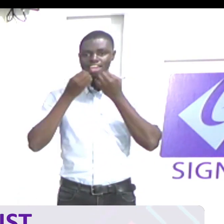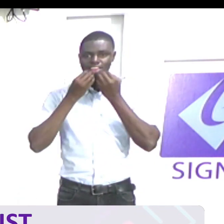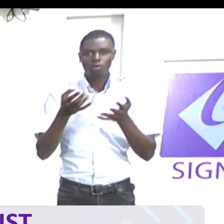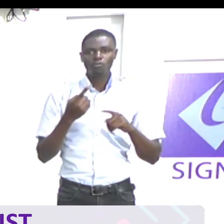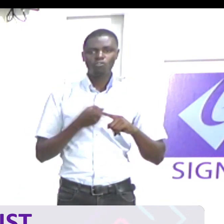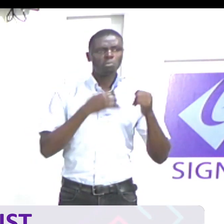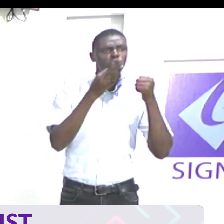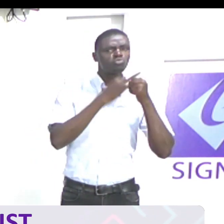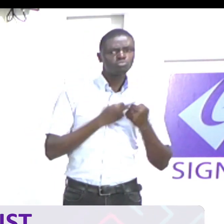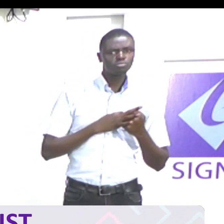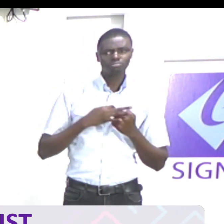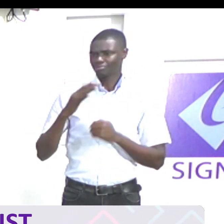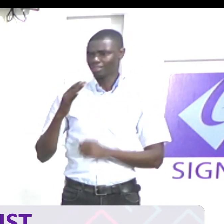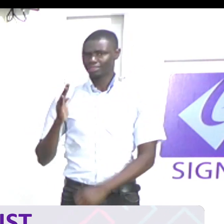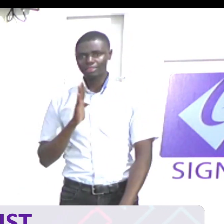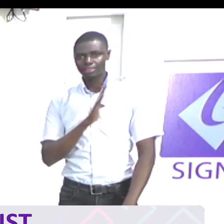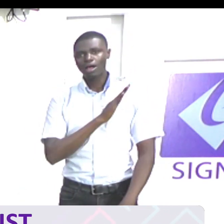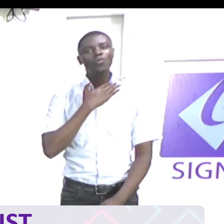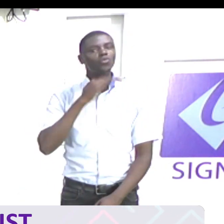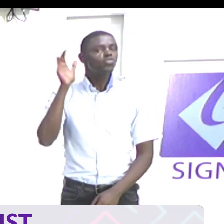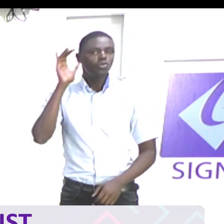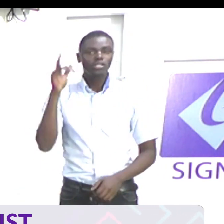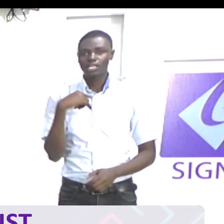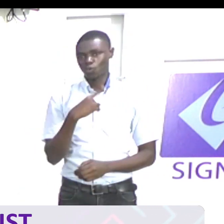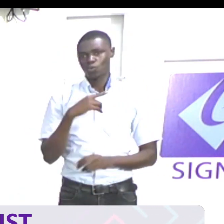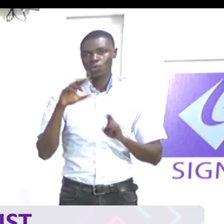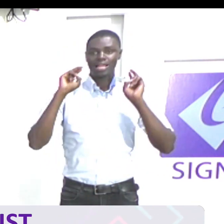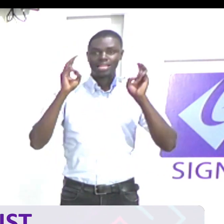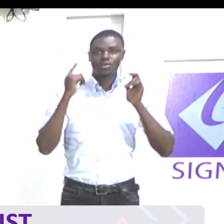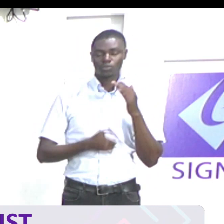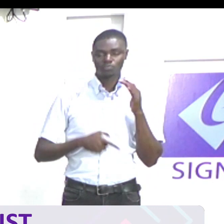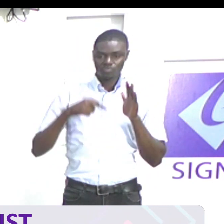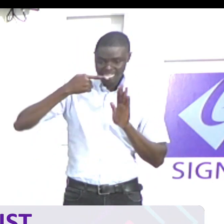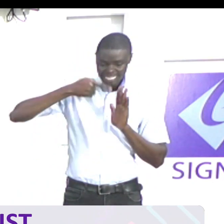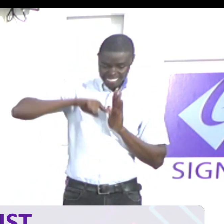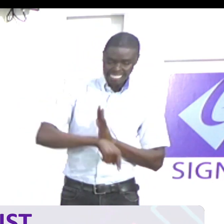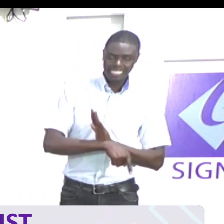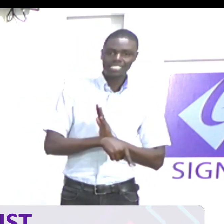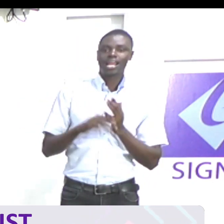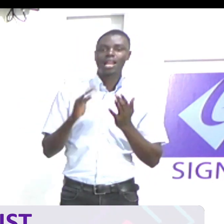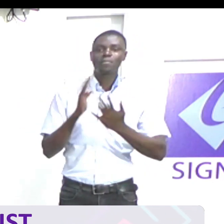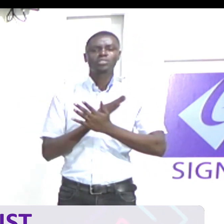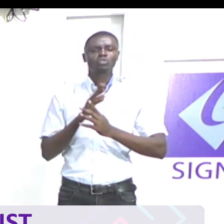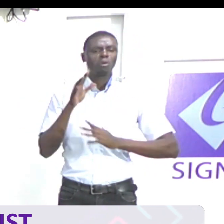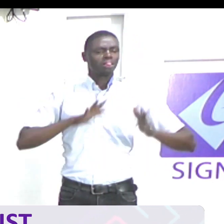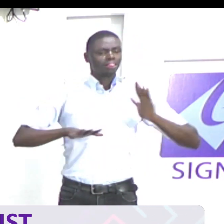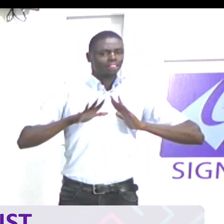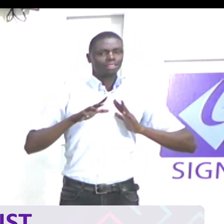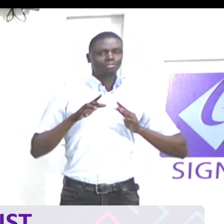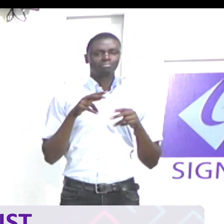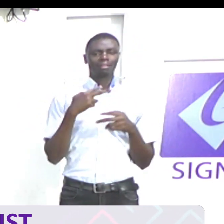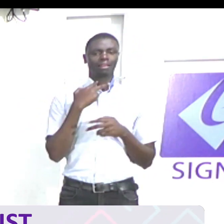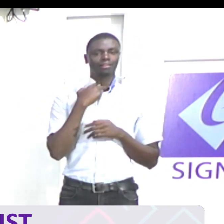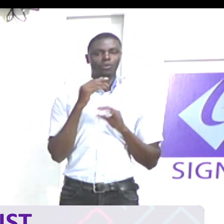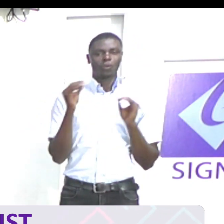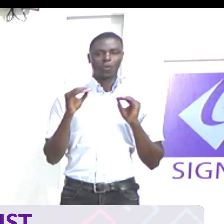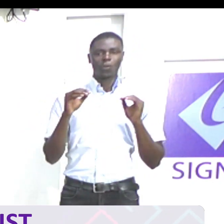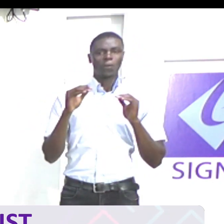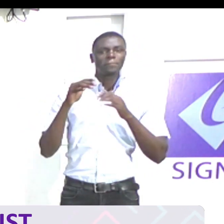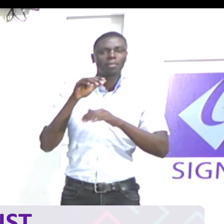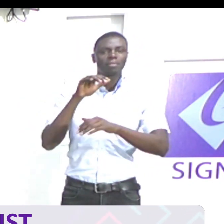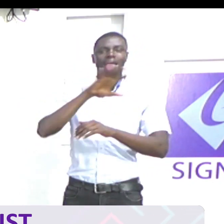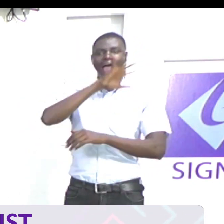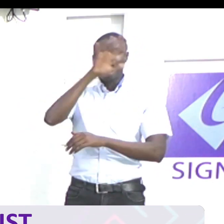vijana buruburu watakusikiza nane. Kumbuka tonight the theme is drill music. So siogope ati mimi ni mtu Afrobeat peke yake.